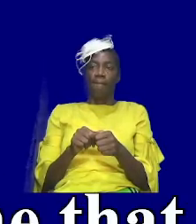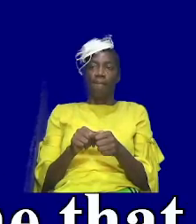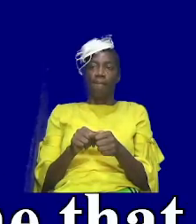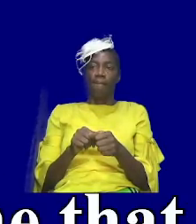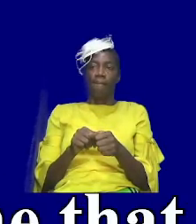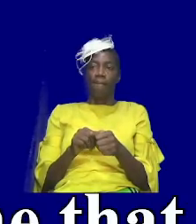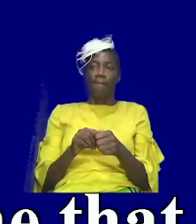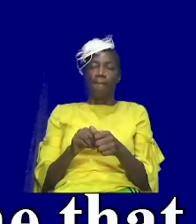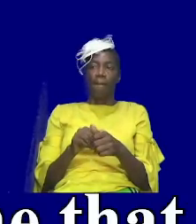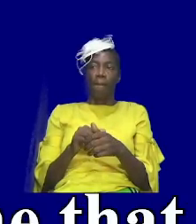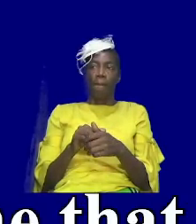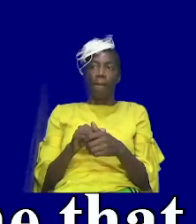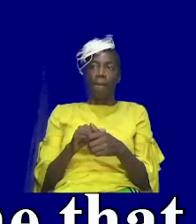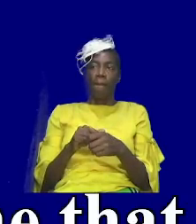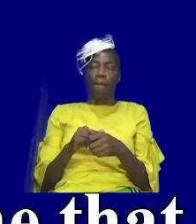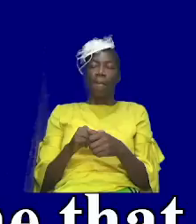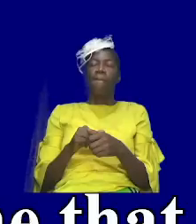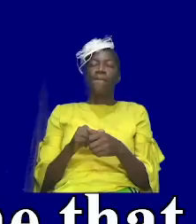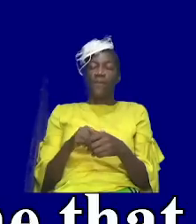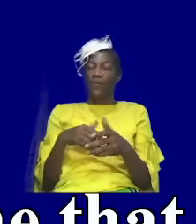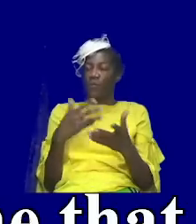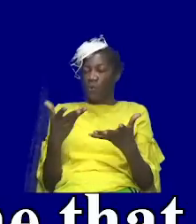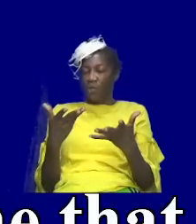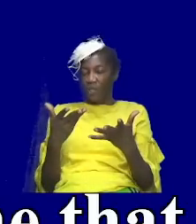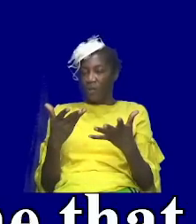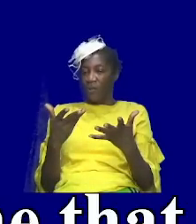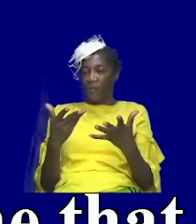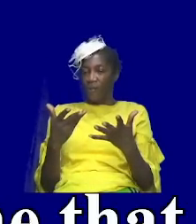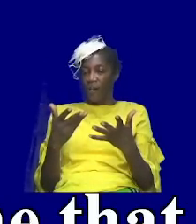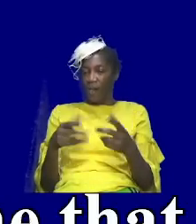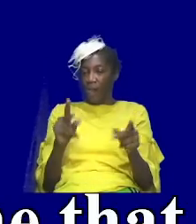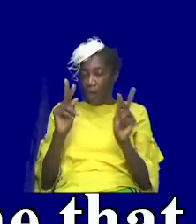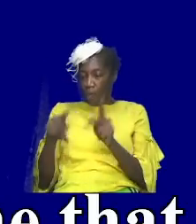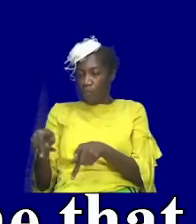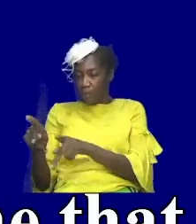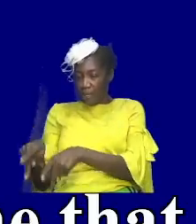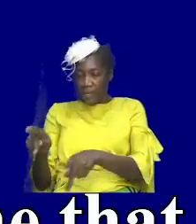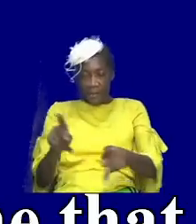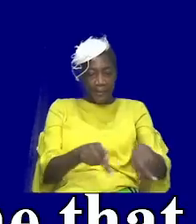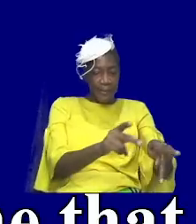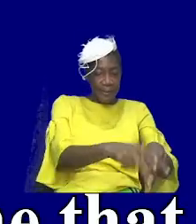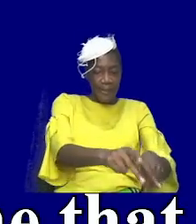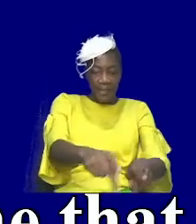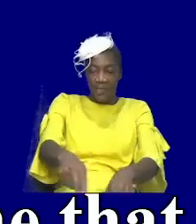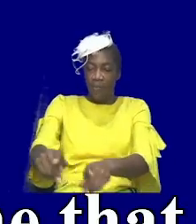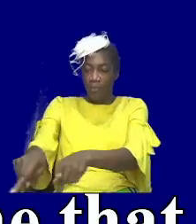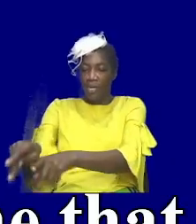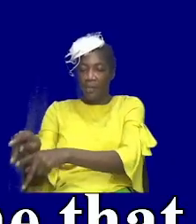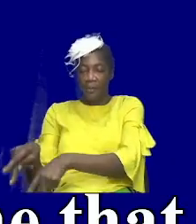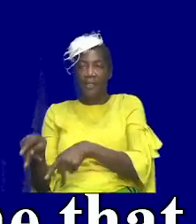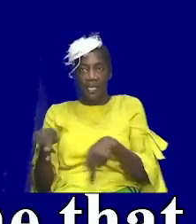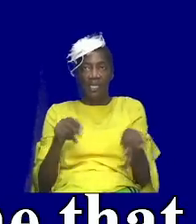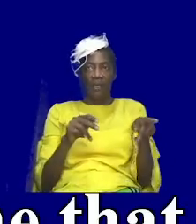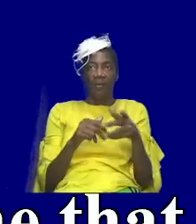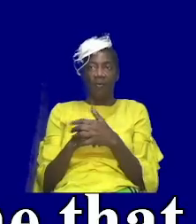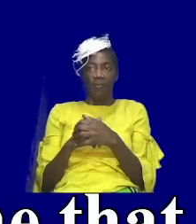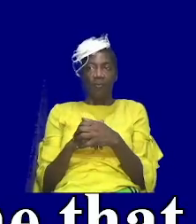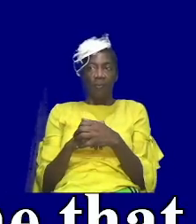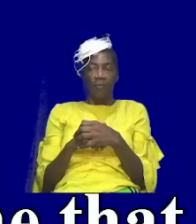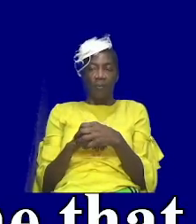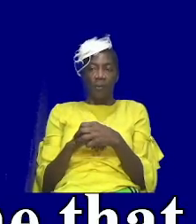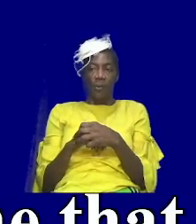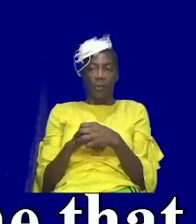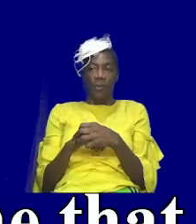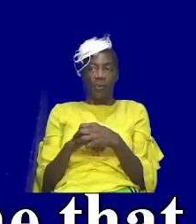what you would call agriculture. It's an agricultural analogy, right? And he's using an agricultural